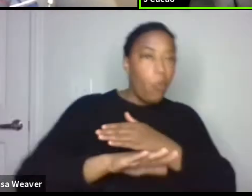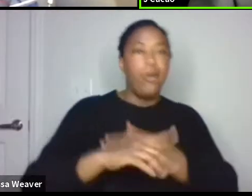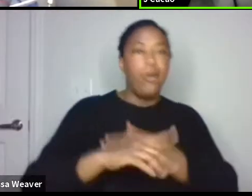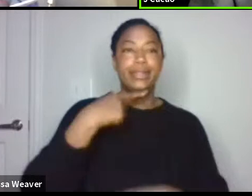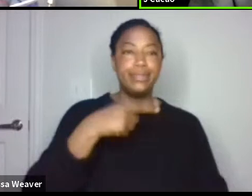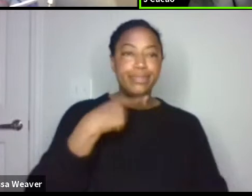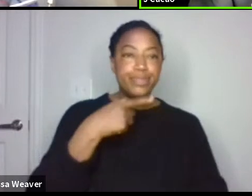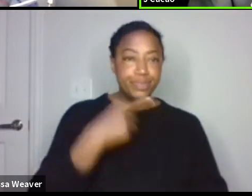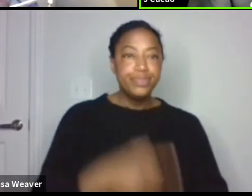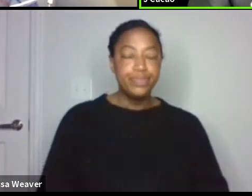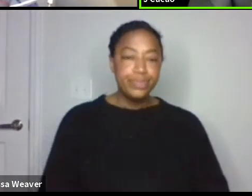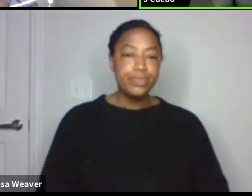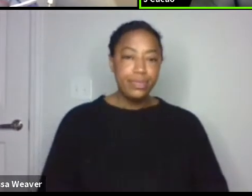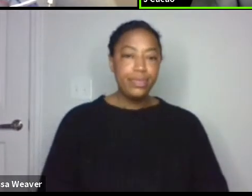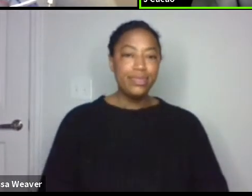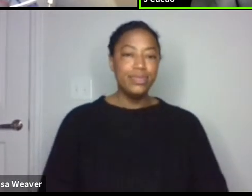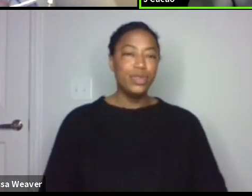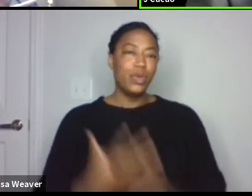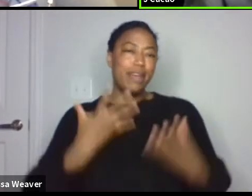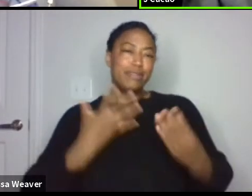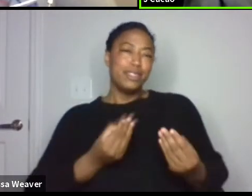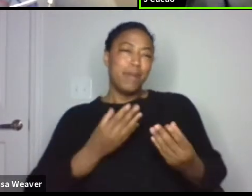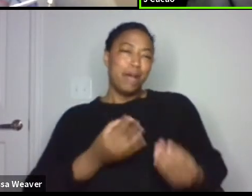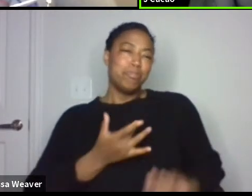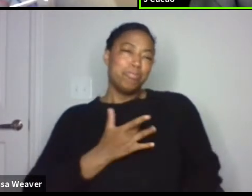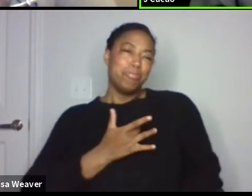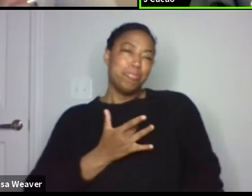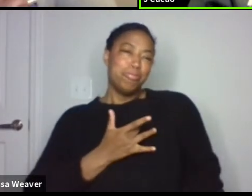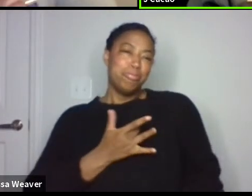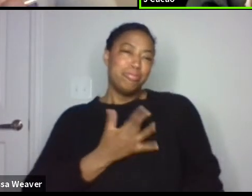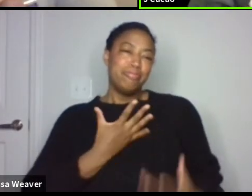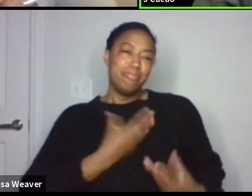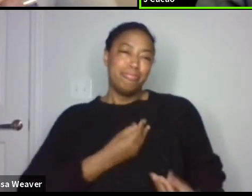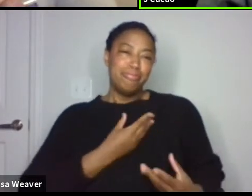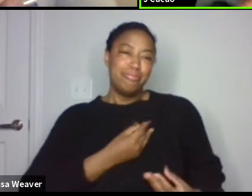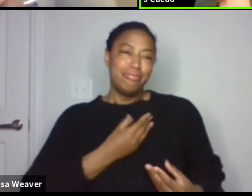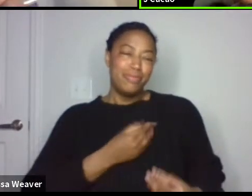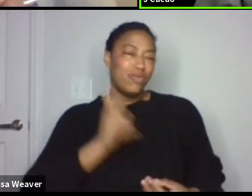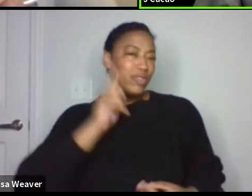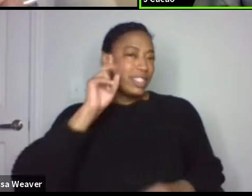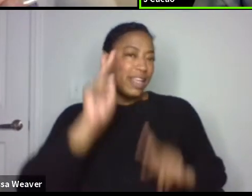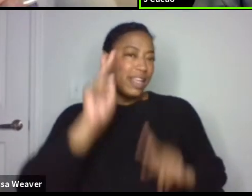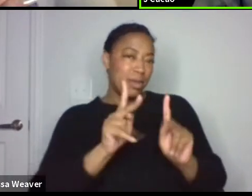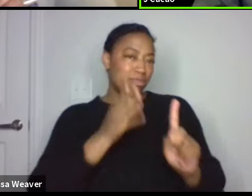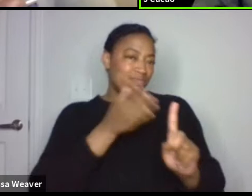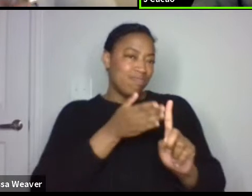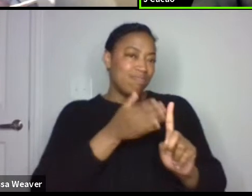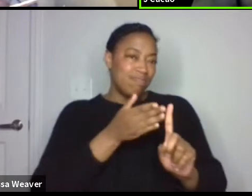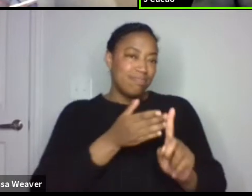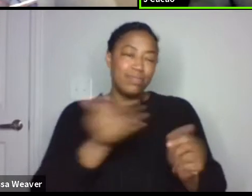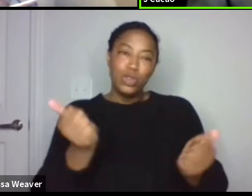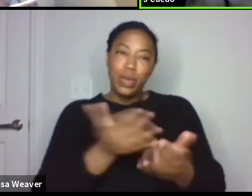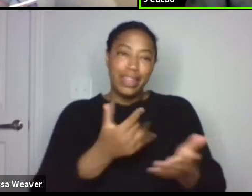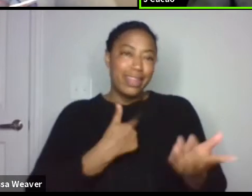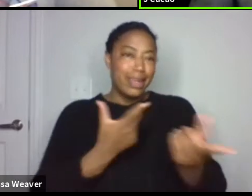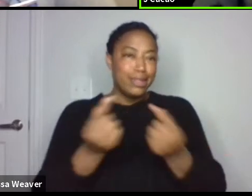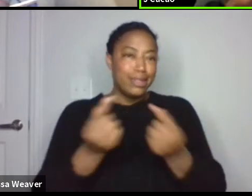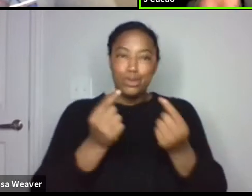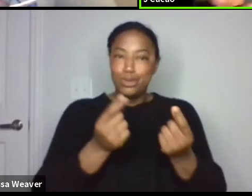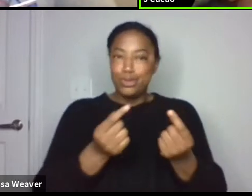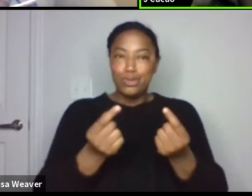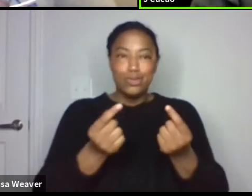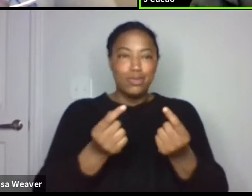So, I have a soft spot in my heart for deaf people in particular. So yeah, anything I do in terms of,